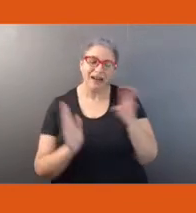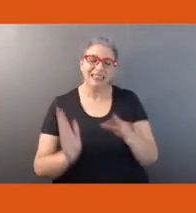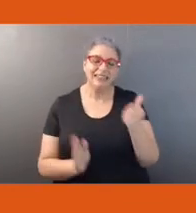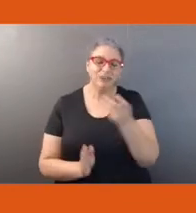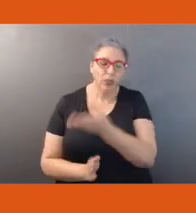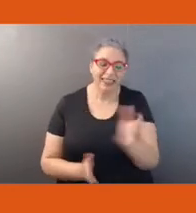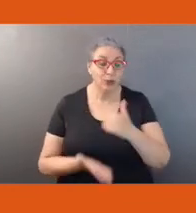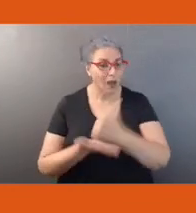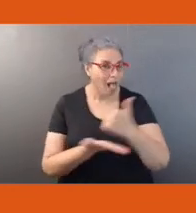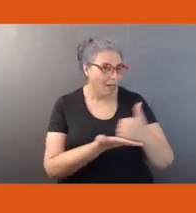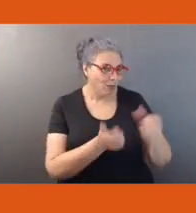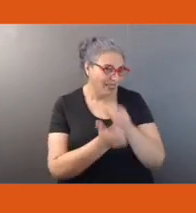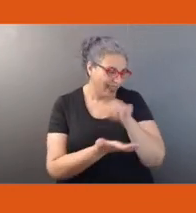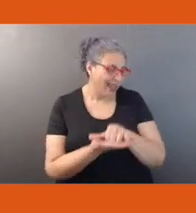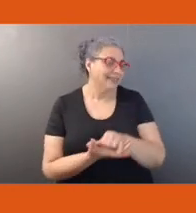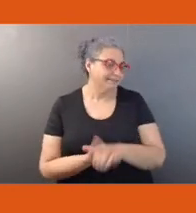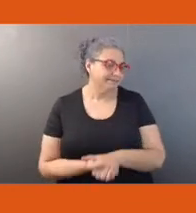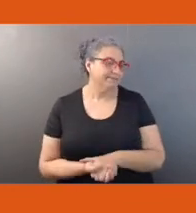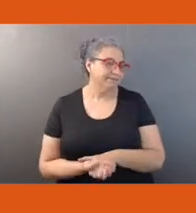help there.